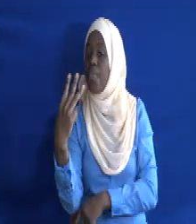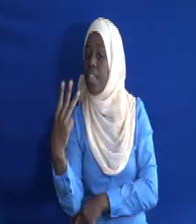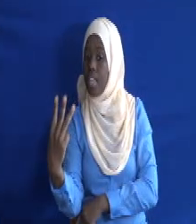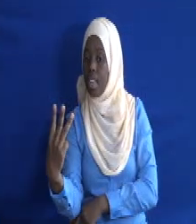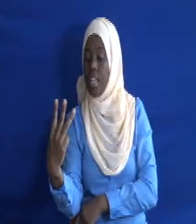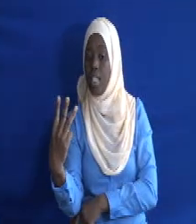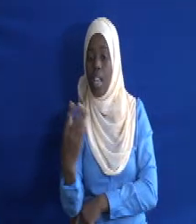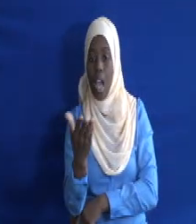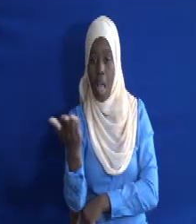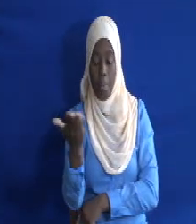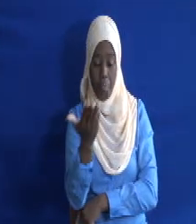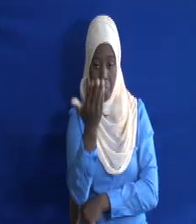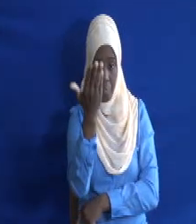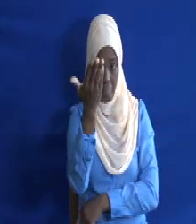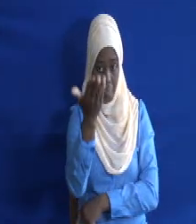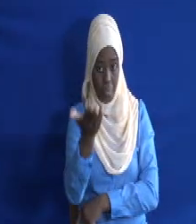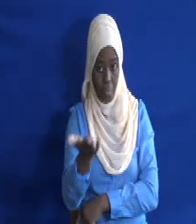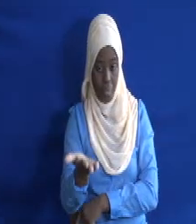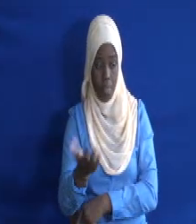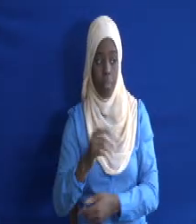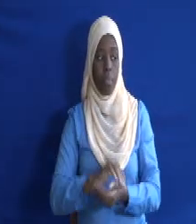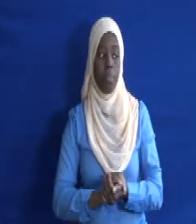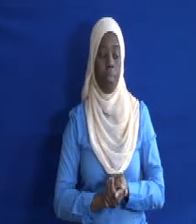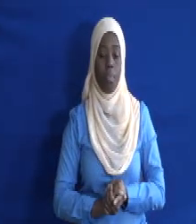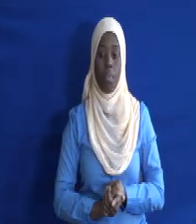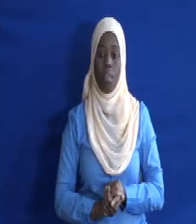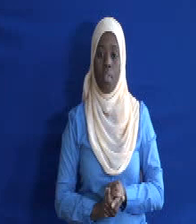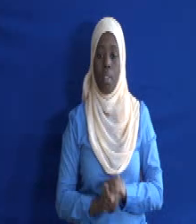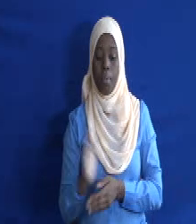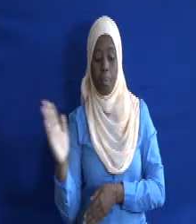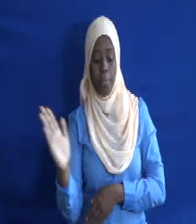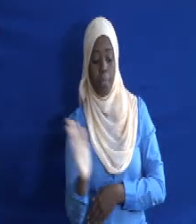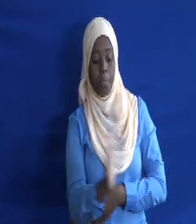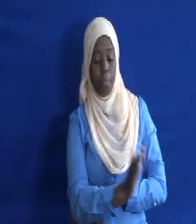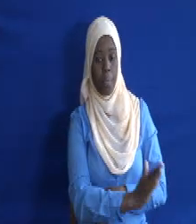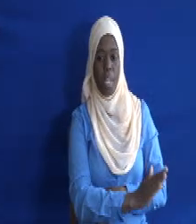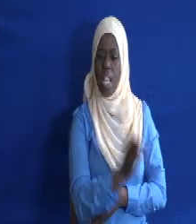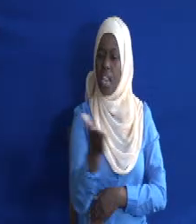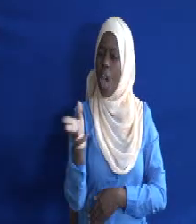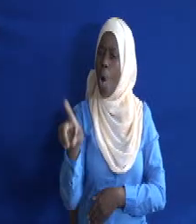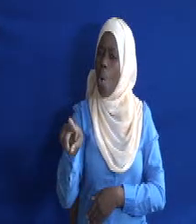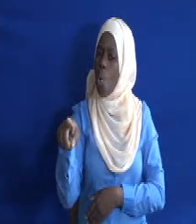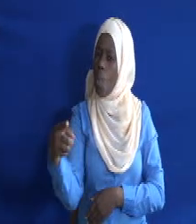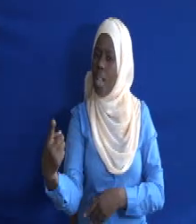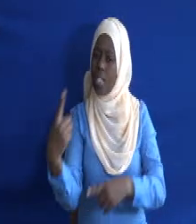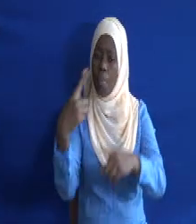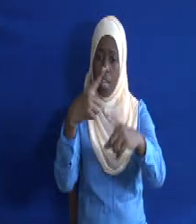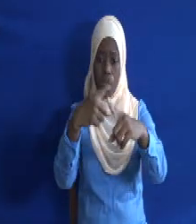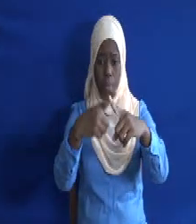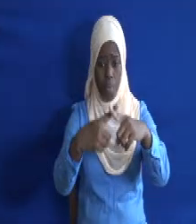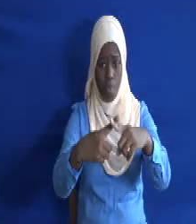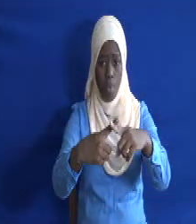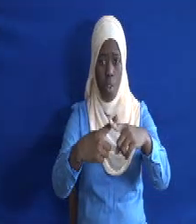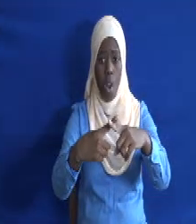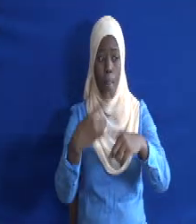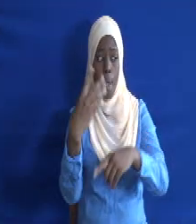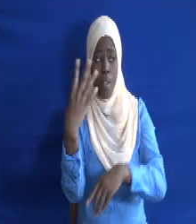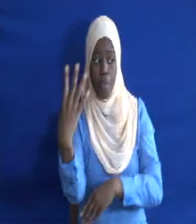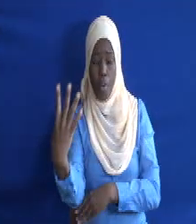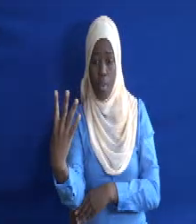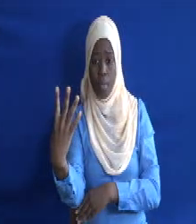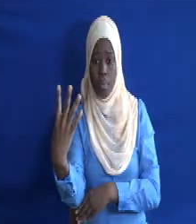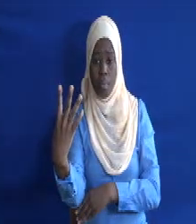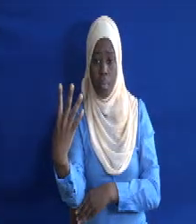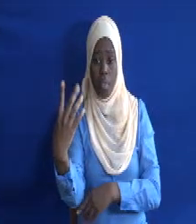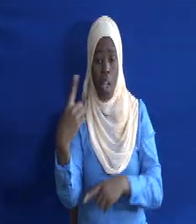And what are multiples of 4? What are multiples of 4? We start with them. Okay, good. We start